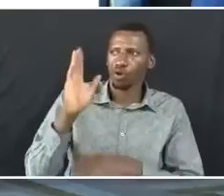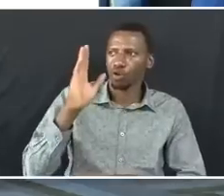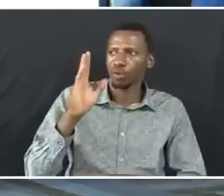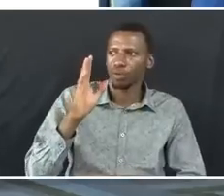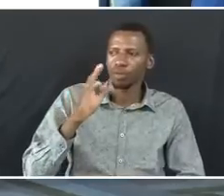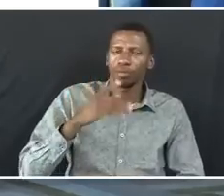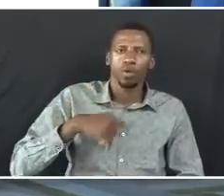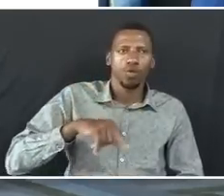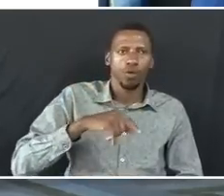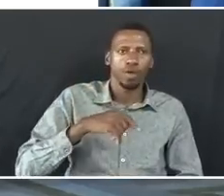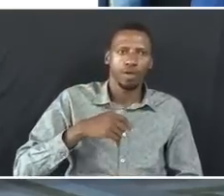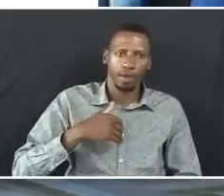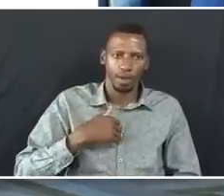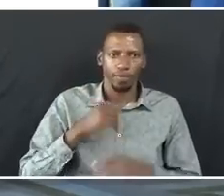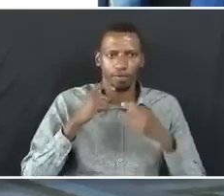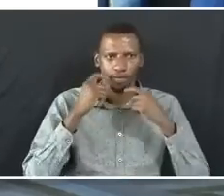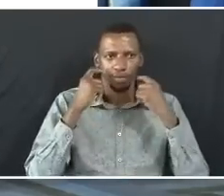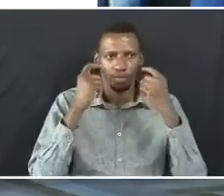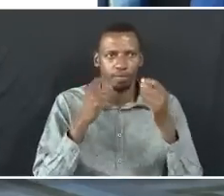have sinned.